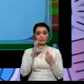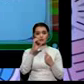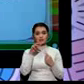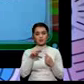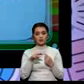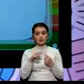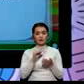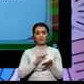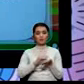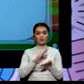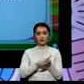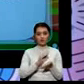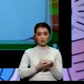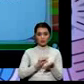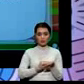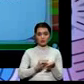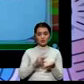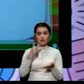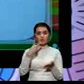santimetrlarda ifodalab olamiz. Ya'ni